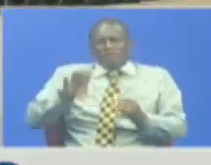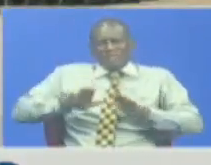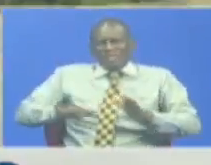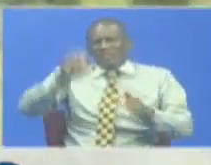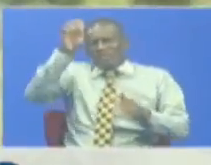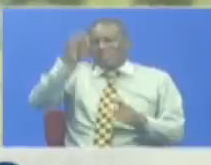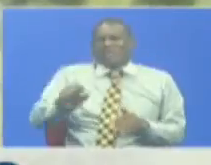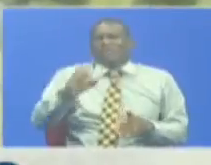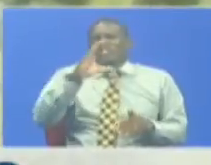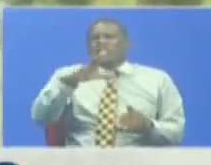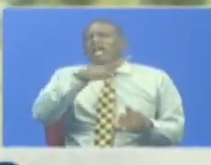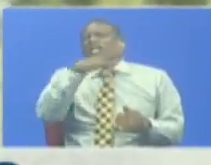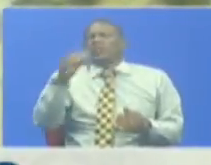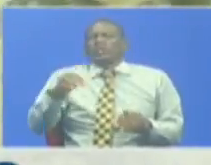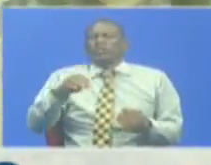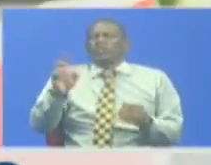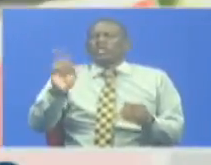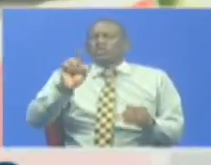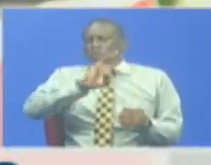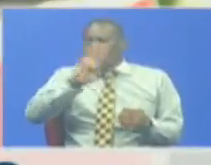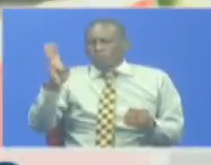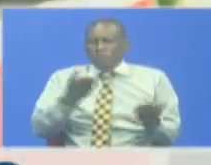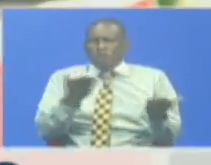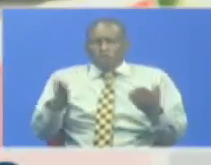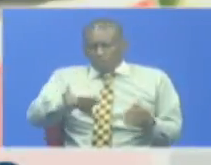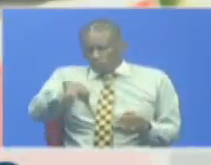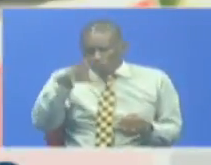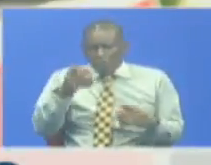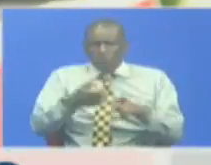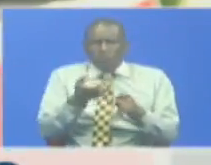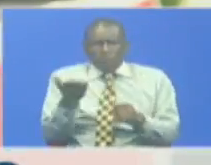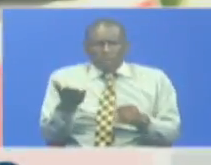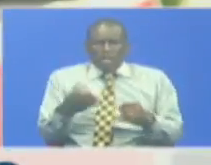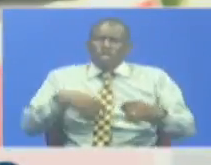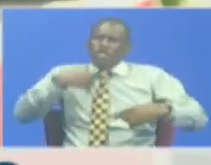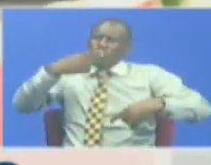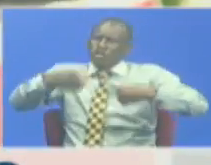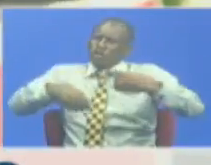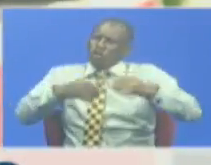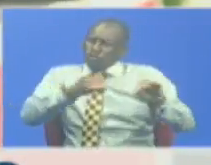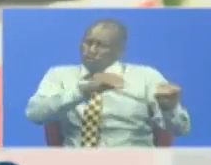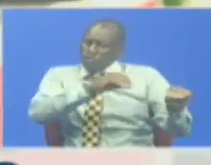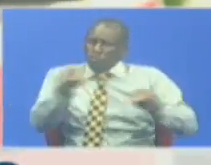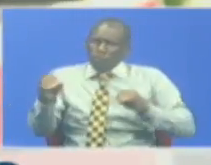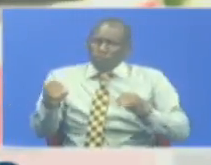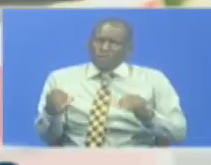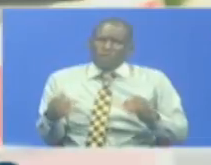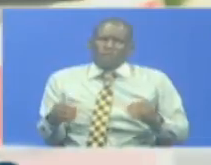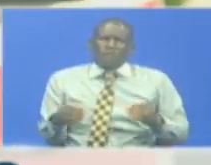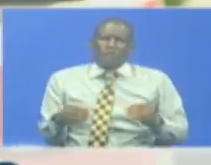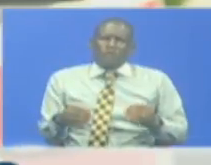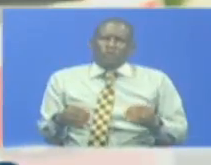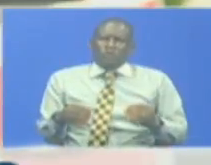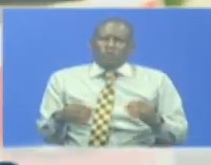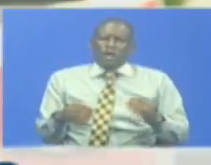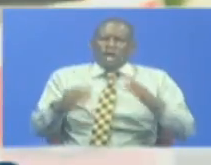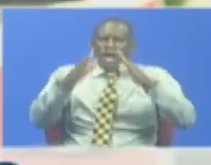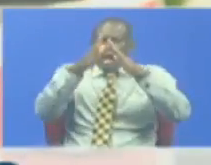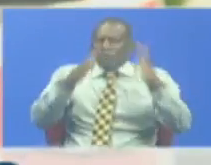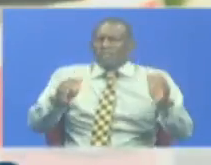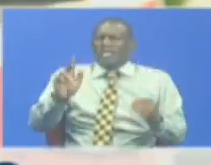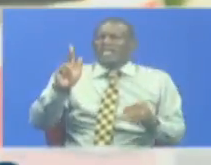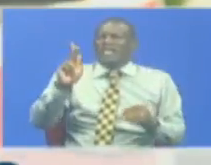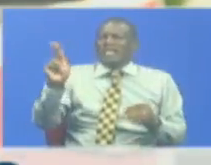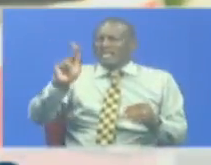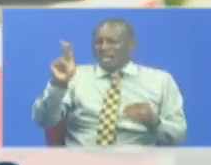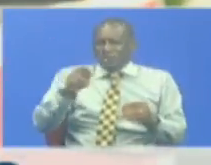Nairobi West where he found them, and from there they proceeded to a residence in Kileleshwa